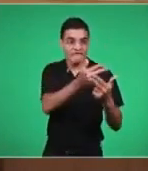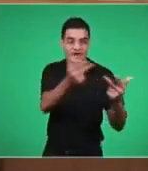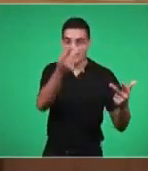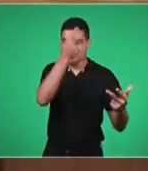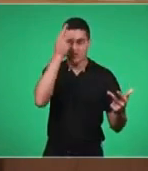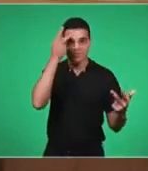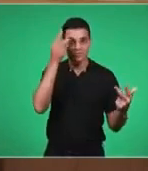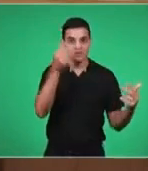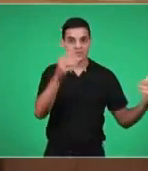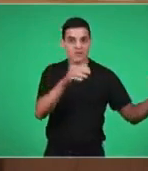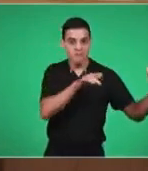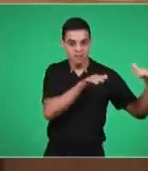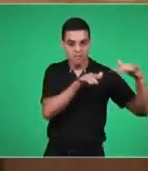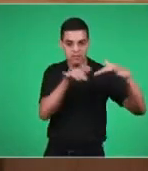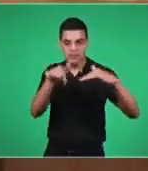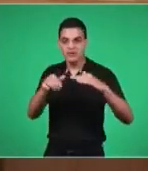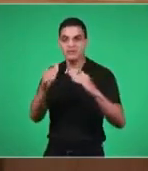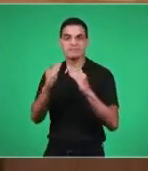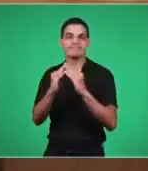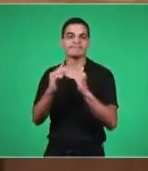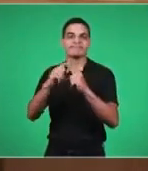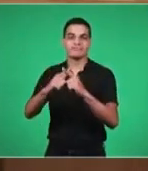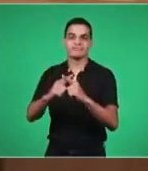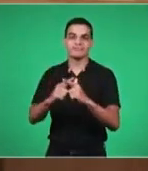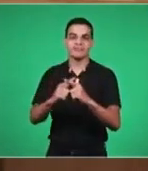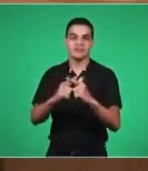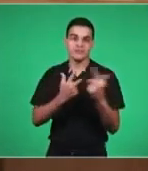these are the people who are most like us.